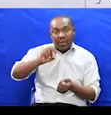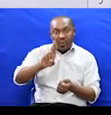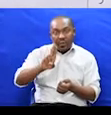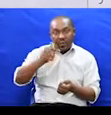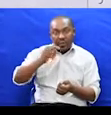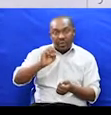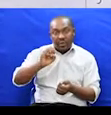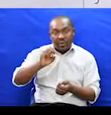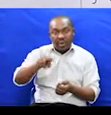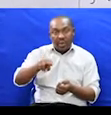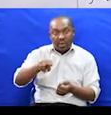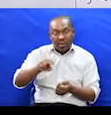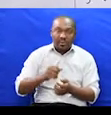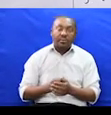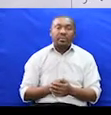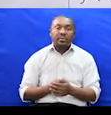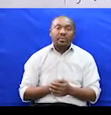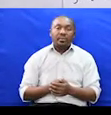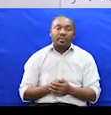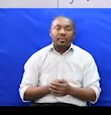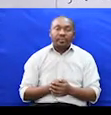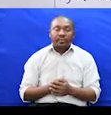neutral, and another